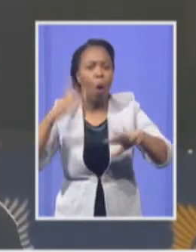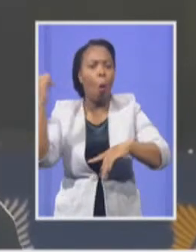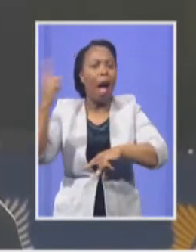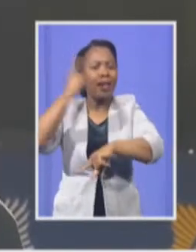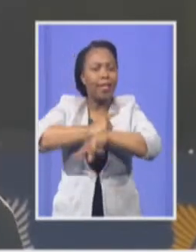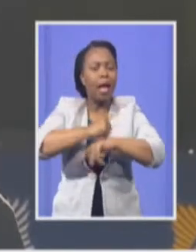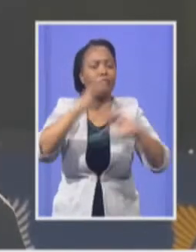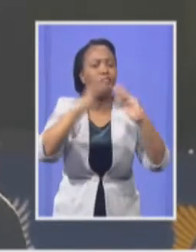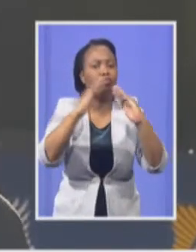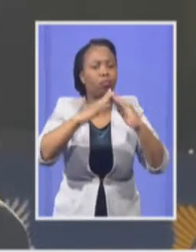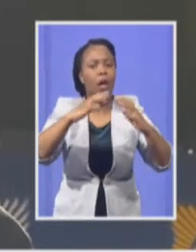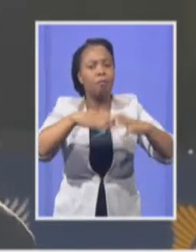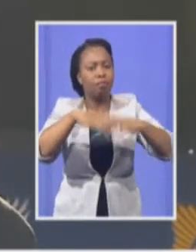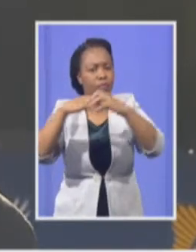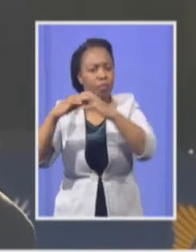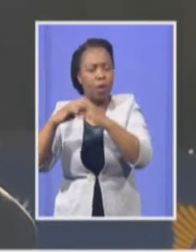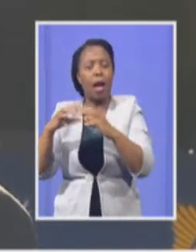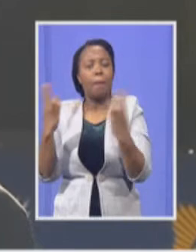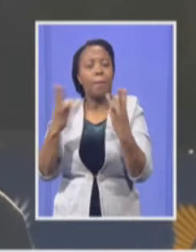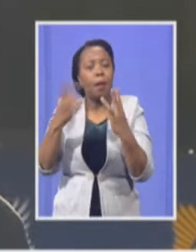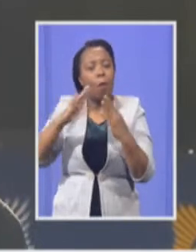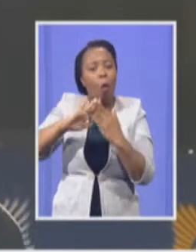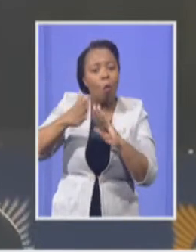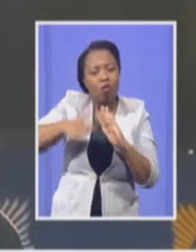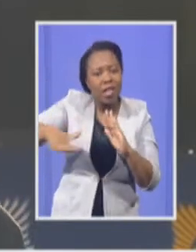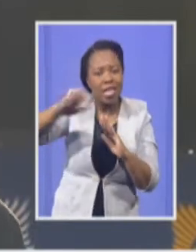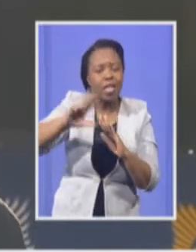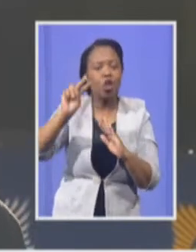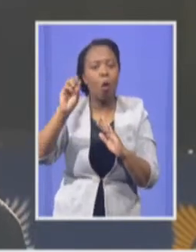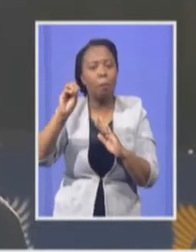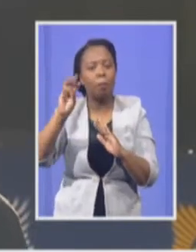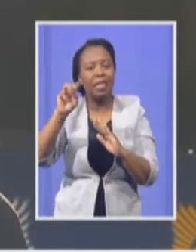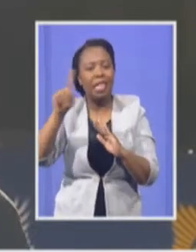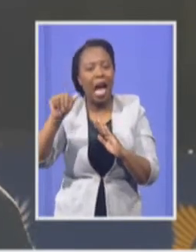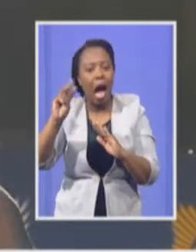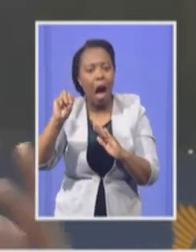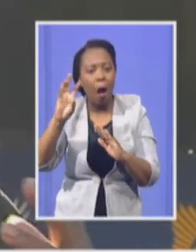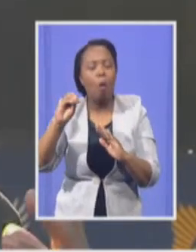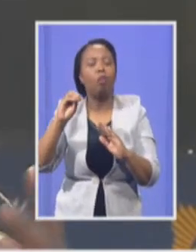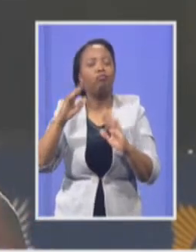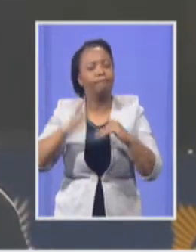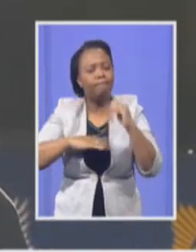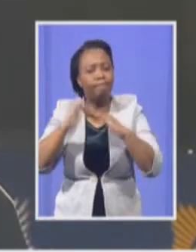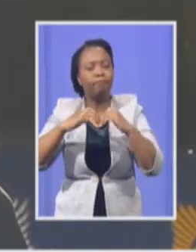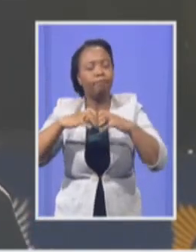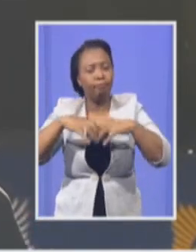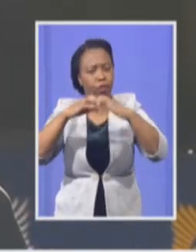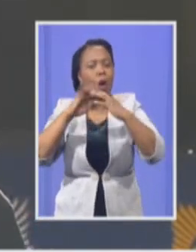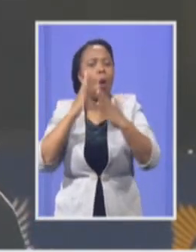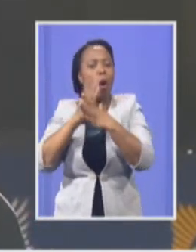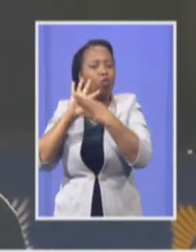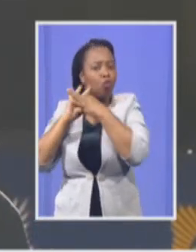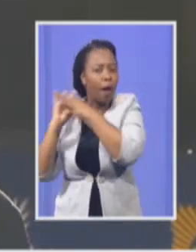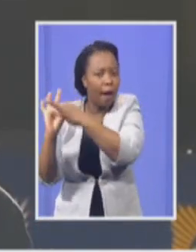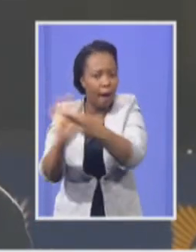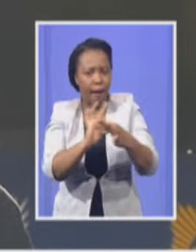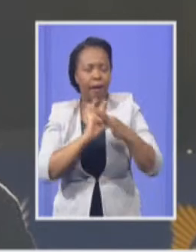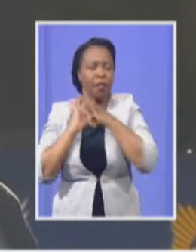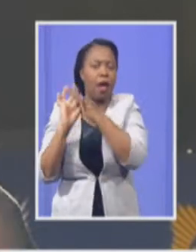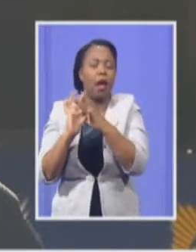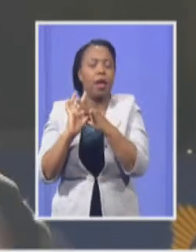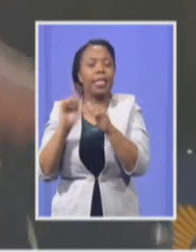abantu baseNomzamo nabo bahlale kahle sisebenzisane ngokuthi amaphoyisa